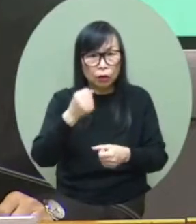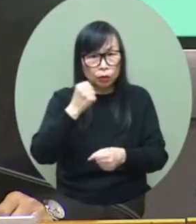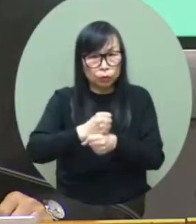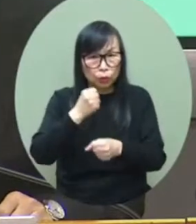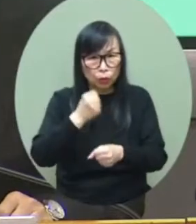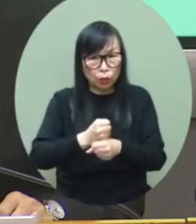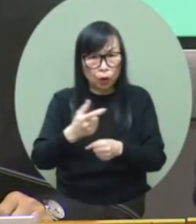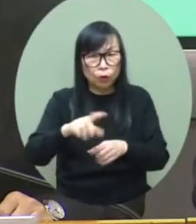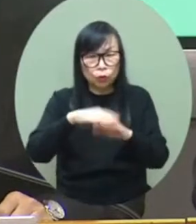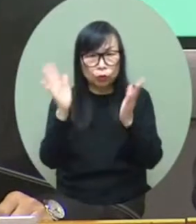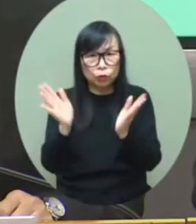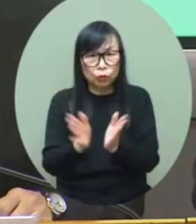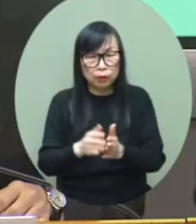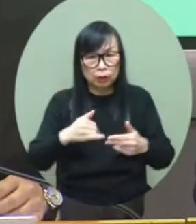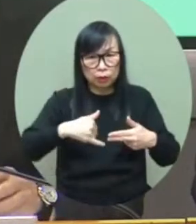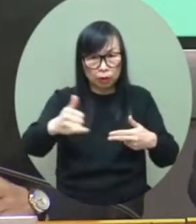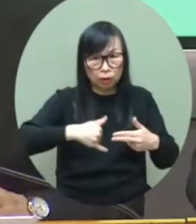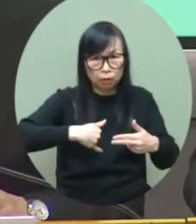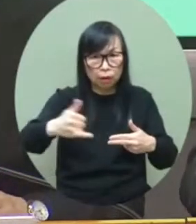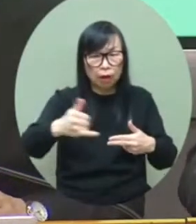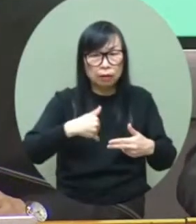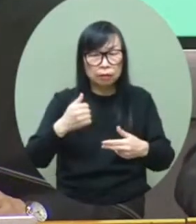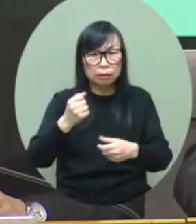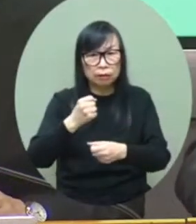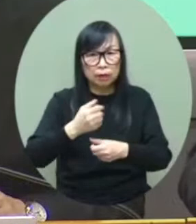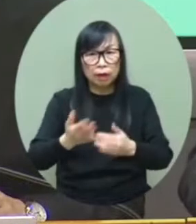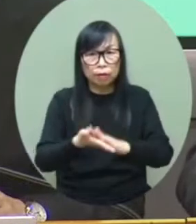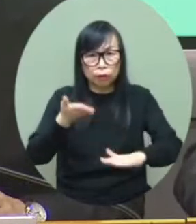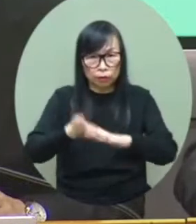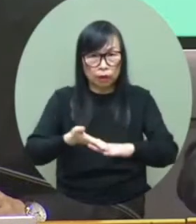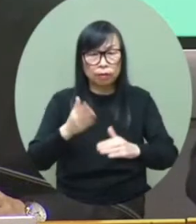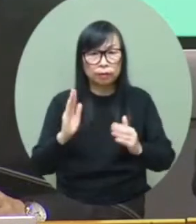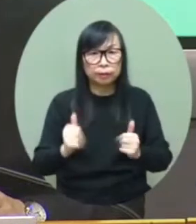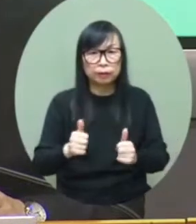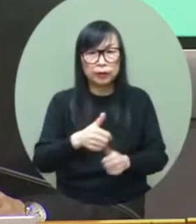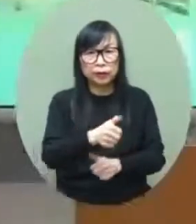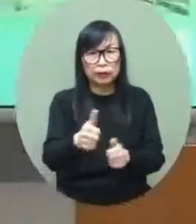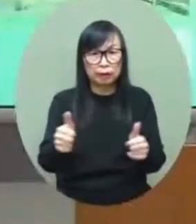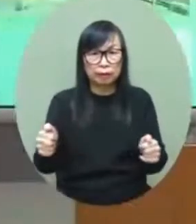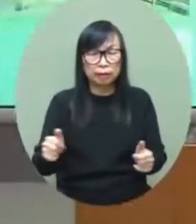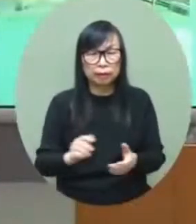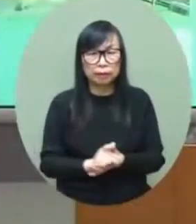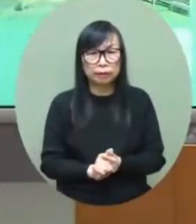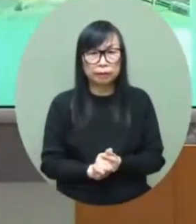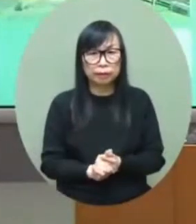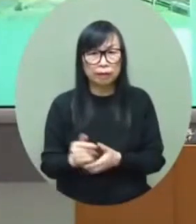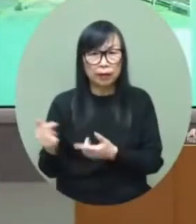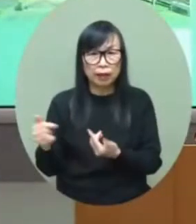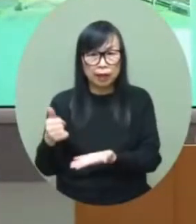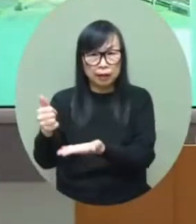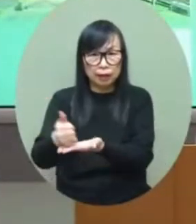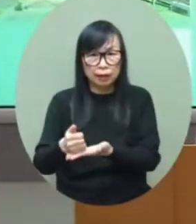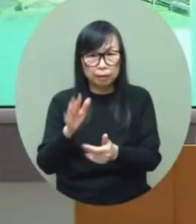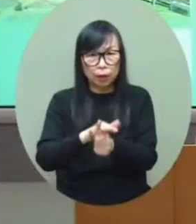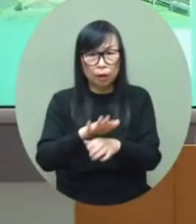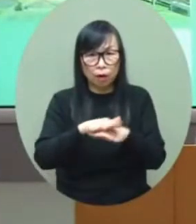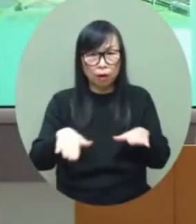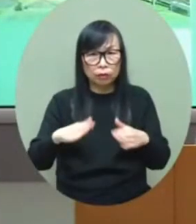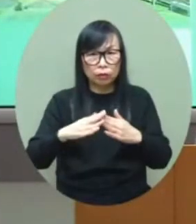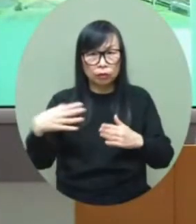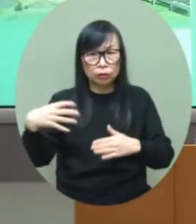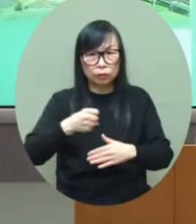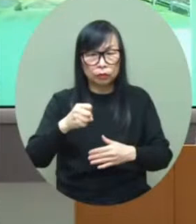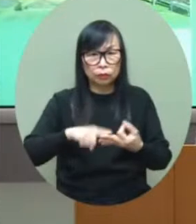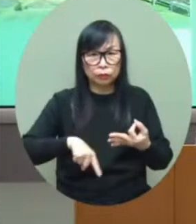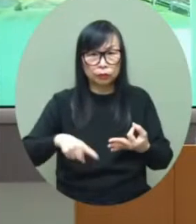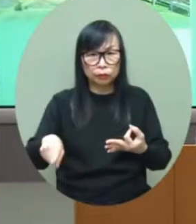At the beginning of the year, I have proposed that there should be four important points to bear in mind as we resume through travel, and we will